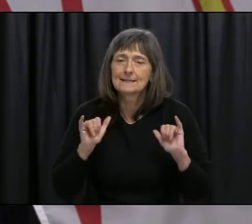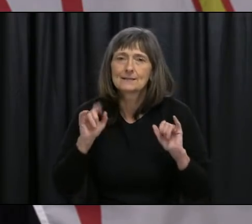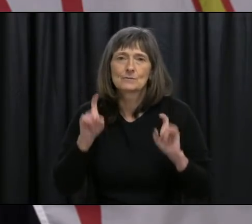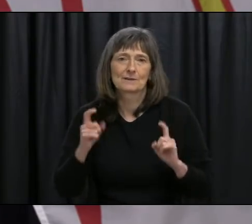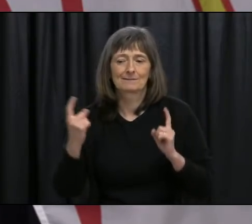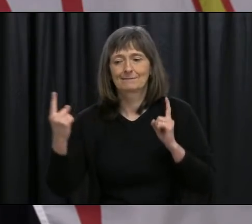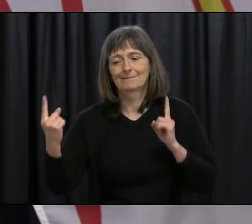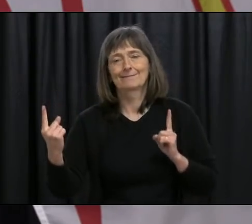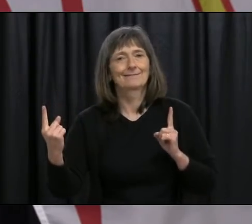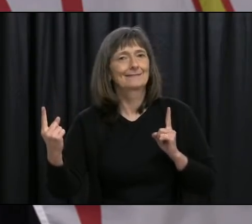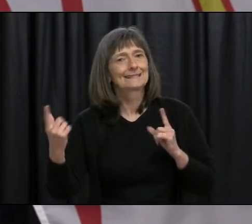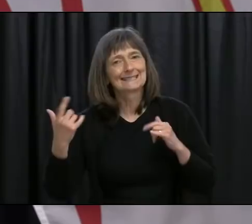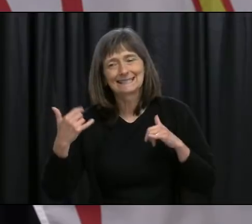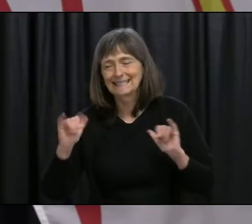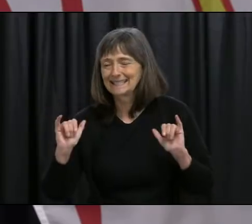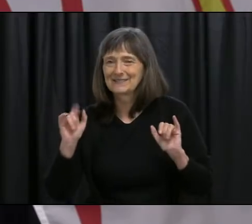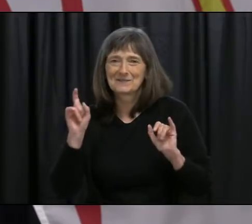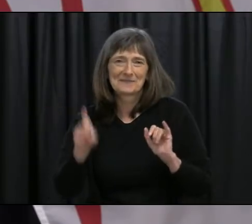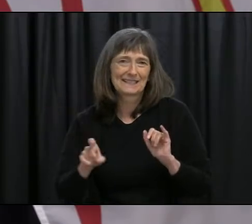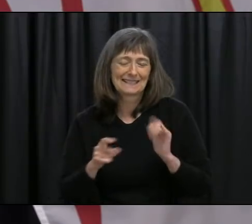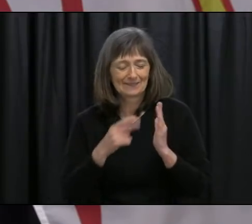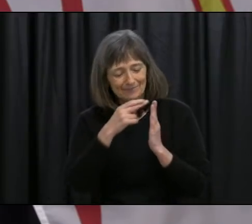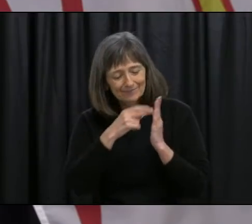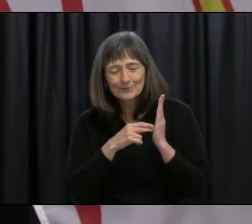physical distancing. Those